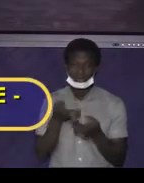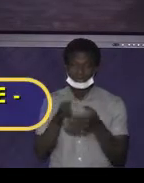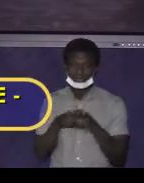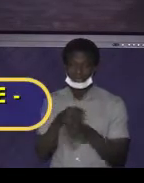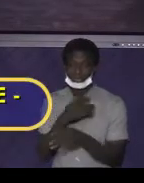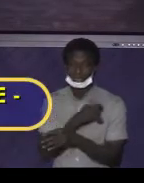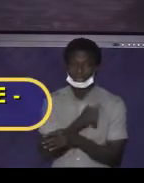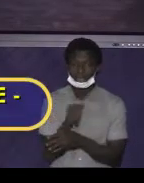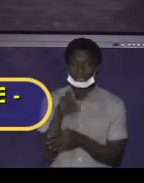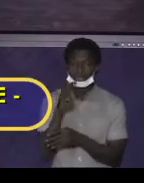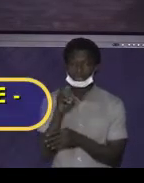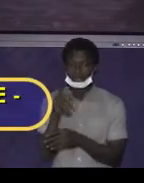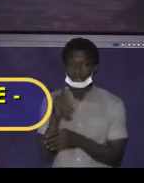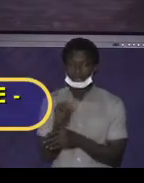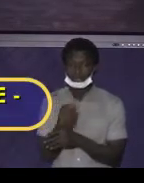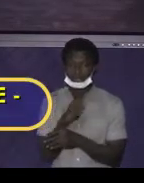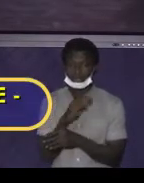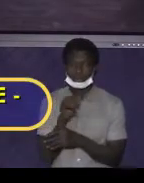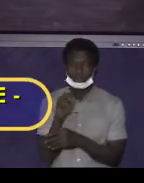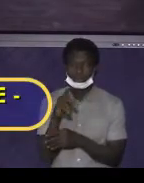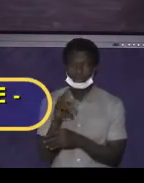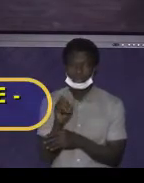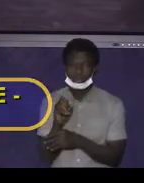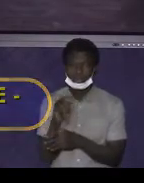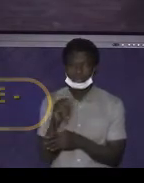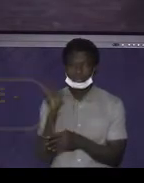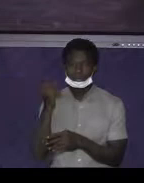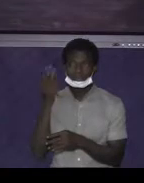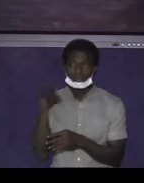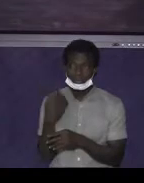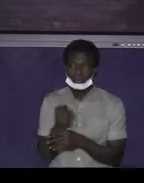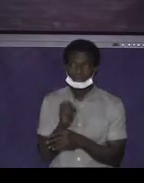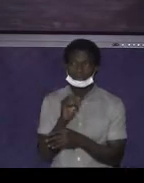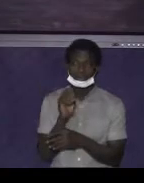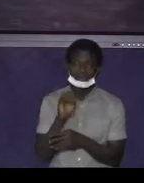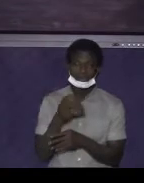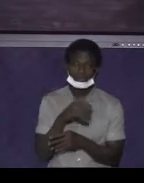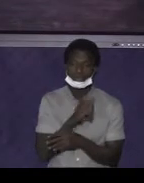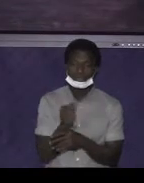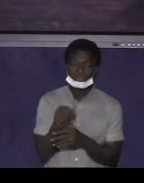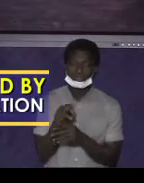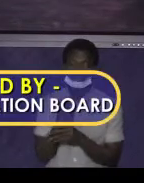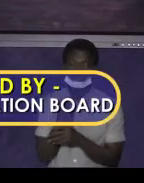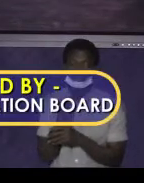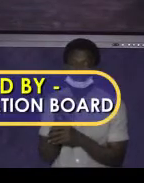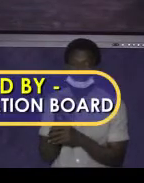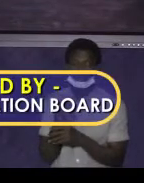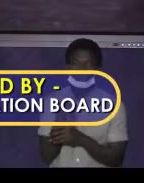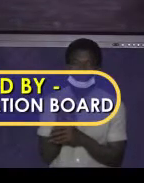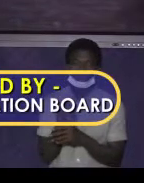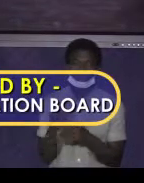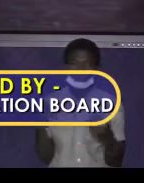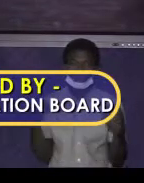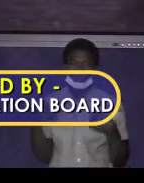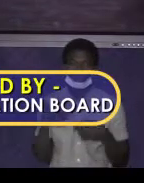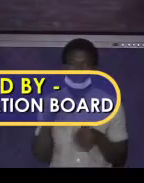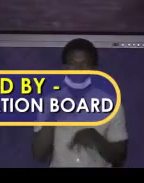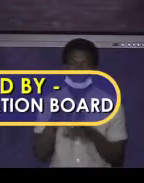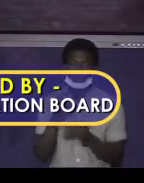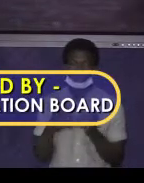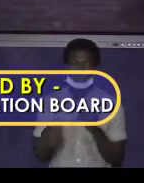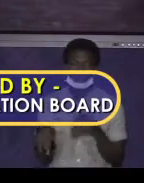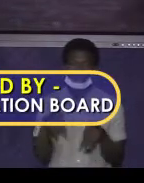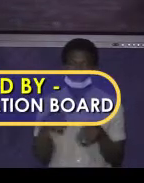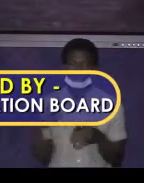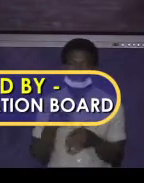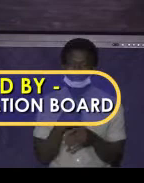A wet blanket. She was such a wet blanket at the last party we had. Don't forget, we said